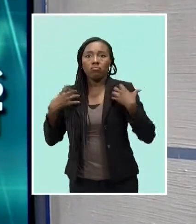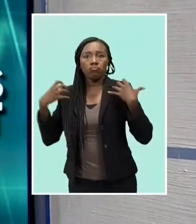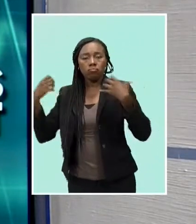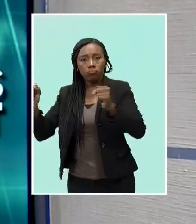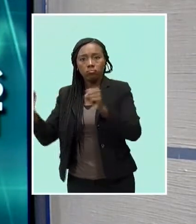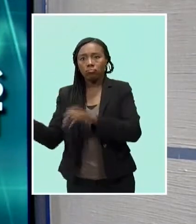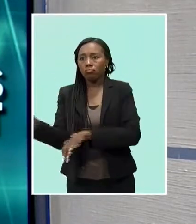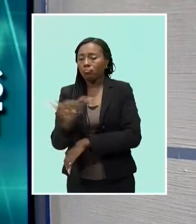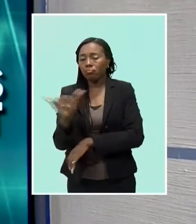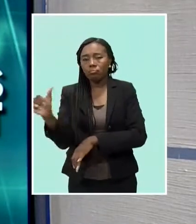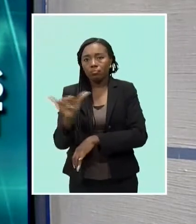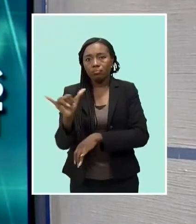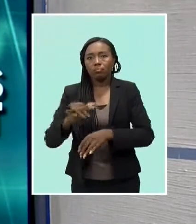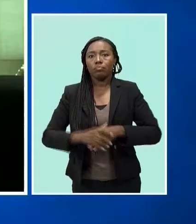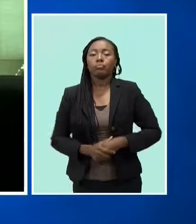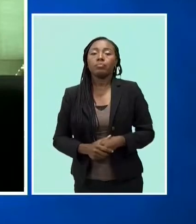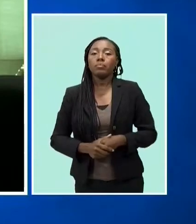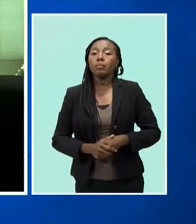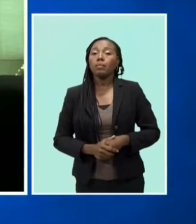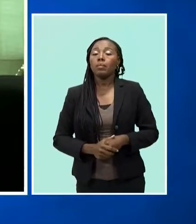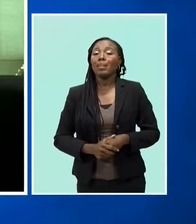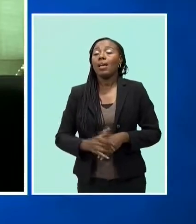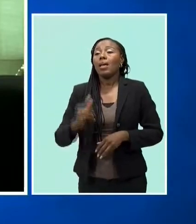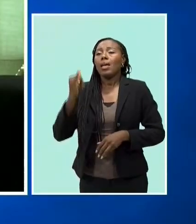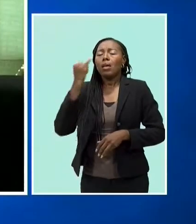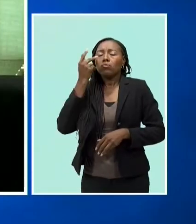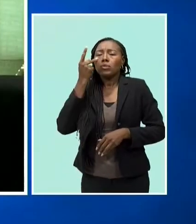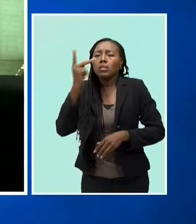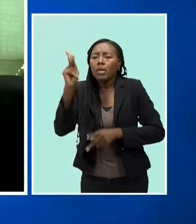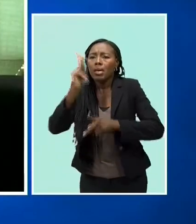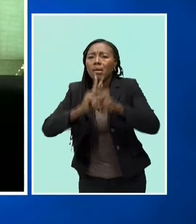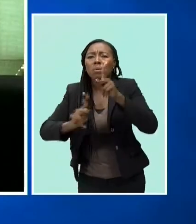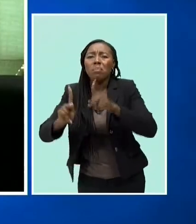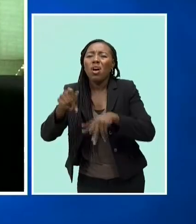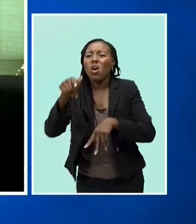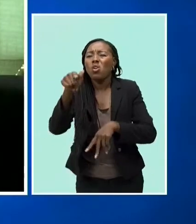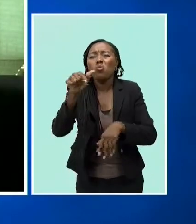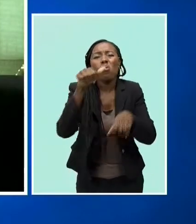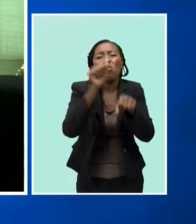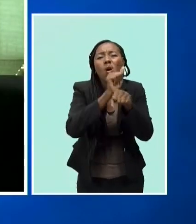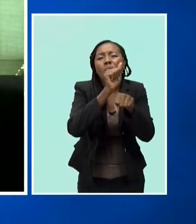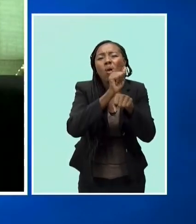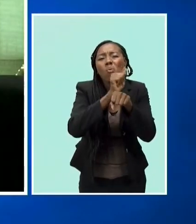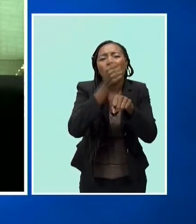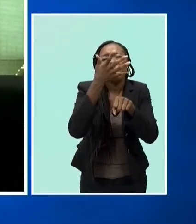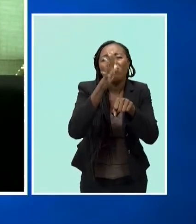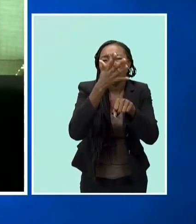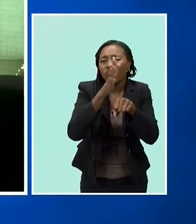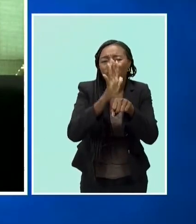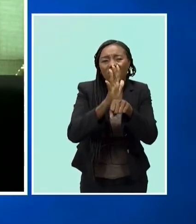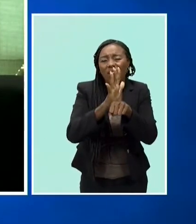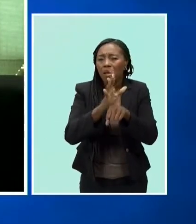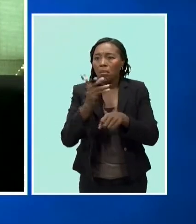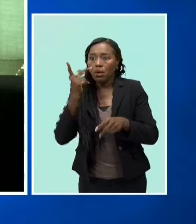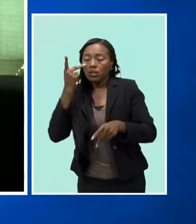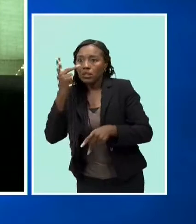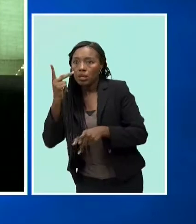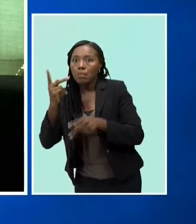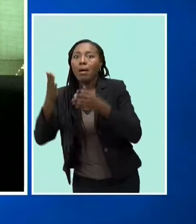as well. If we just see people as units of work and not a whole human